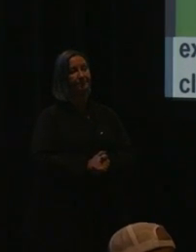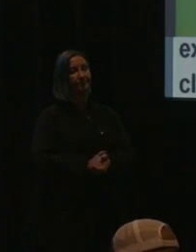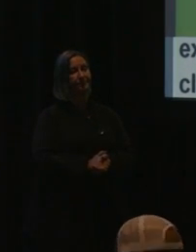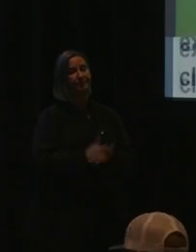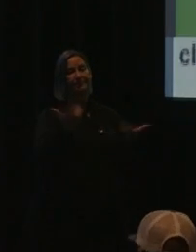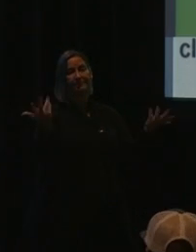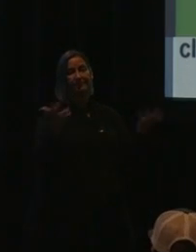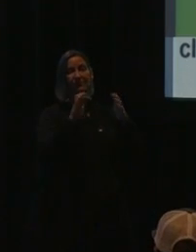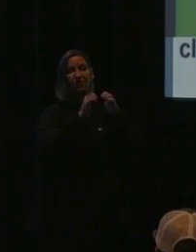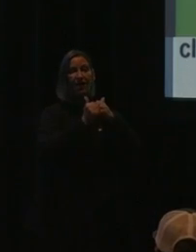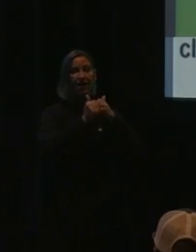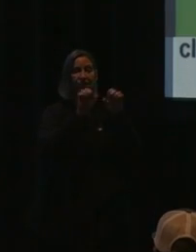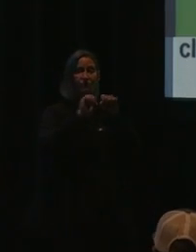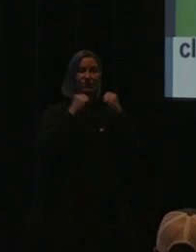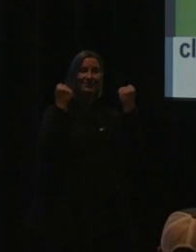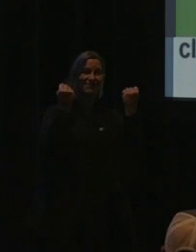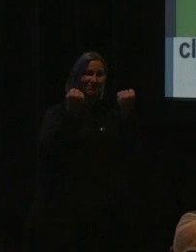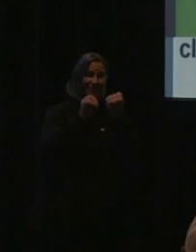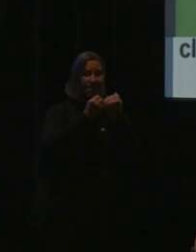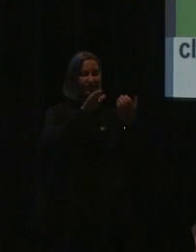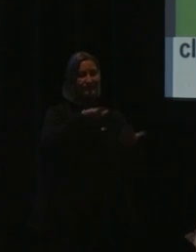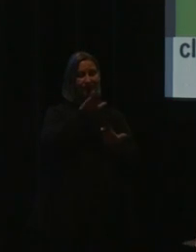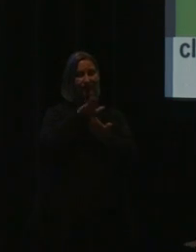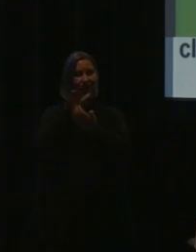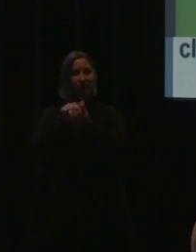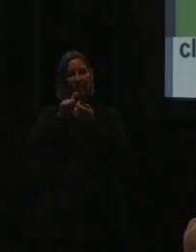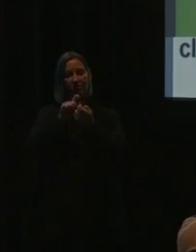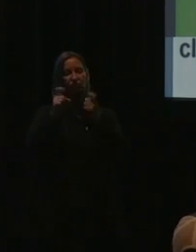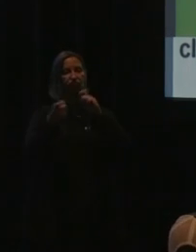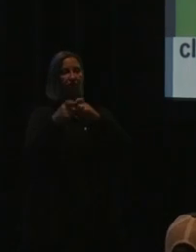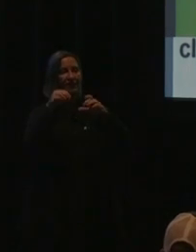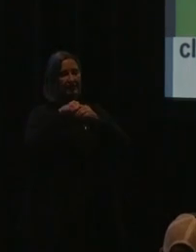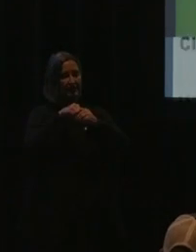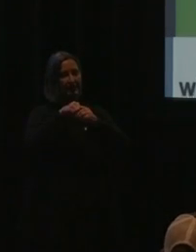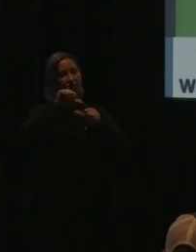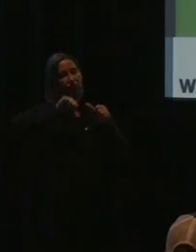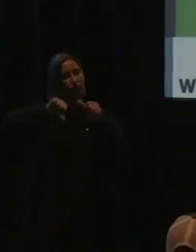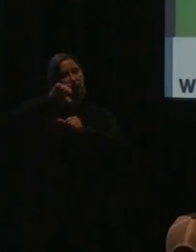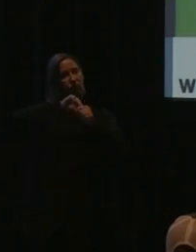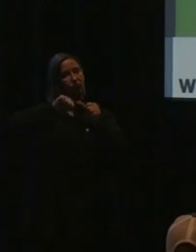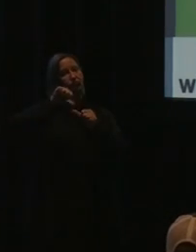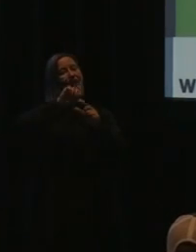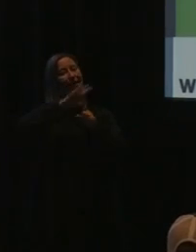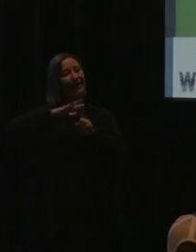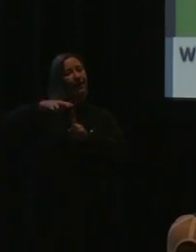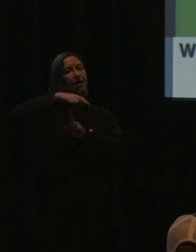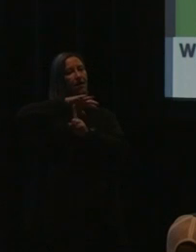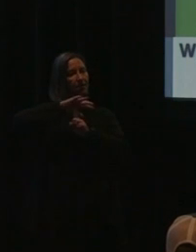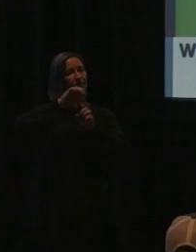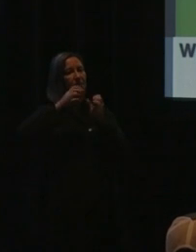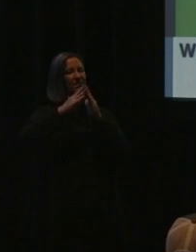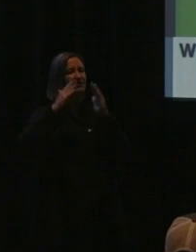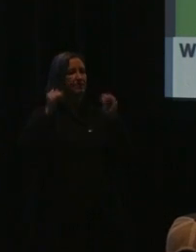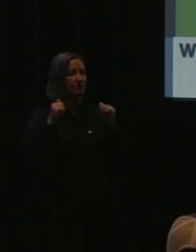So how do human societies deal with change or disturbance within social ecological systems? And how can